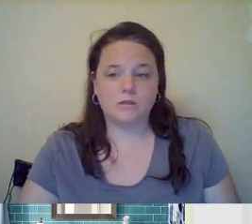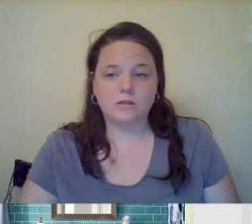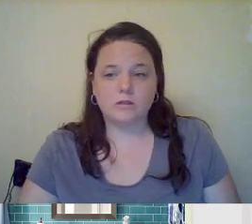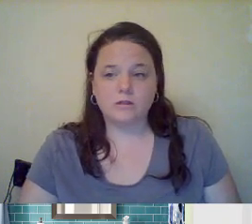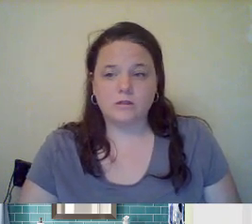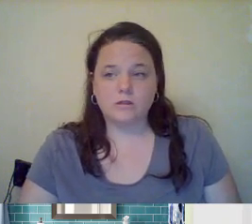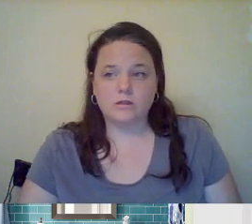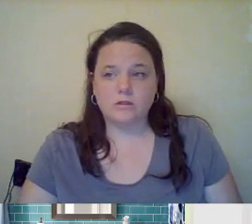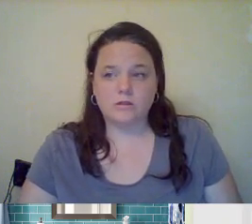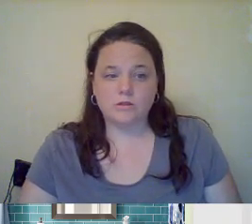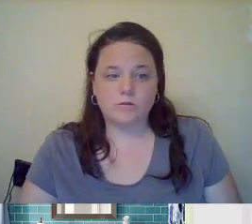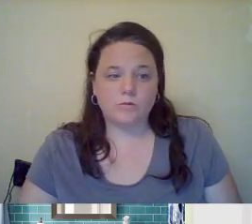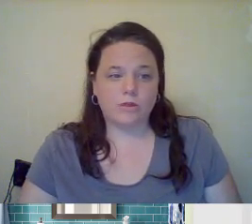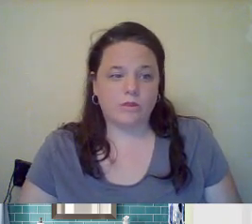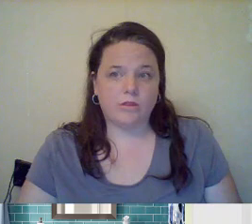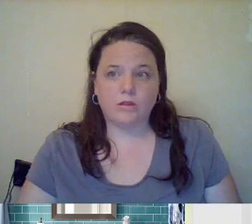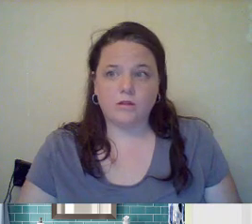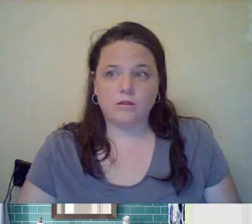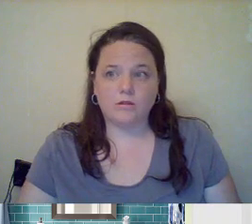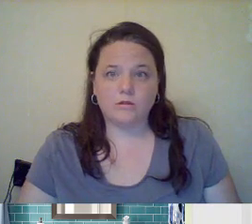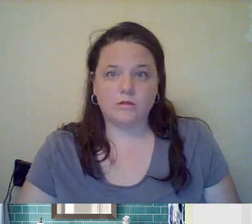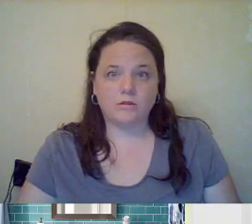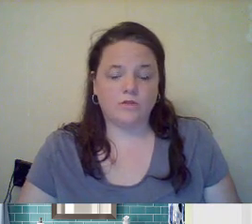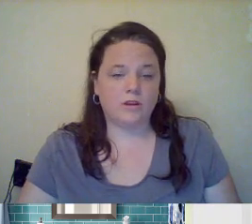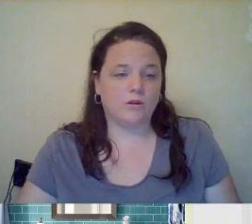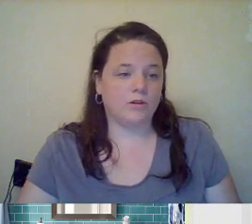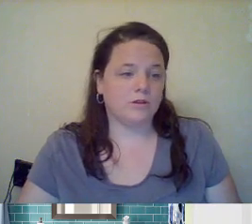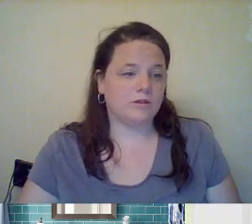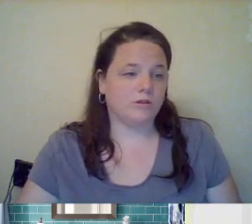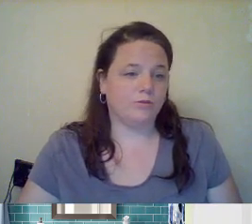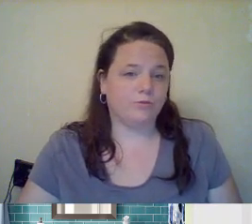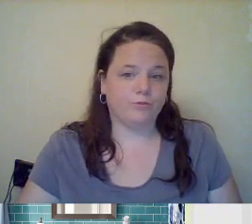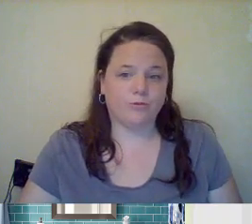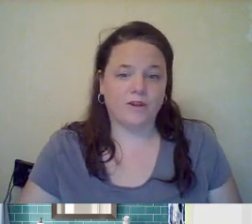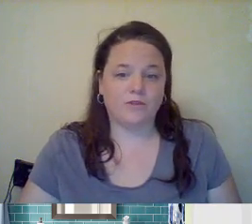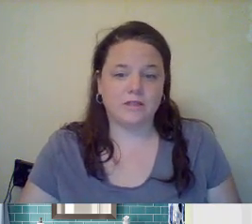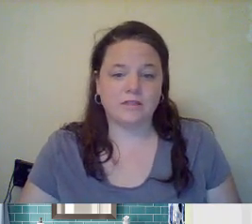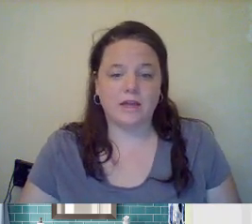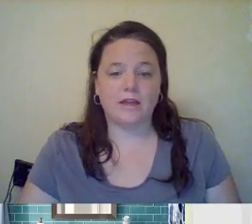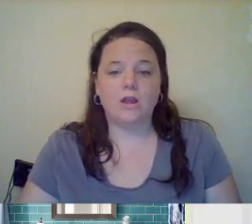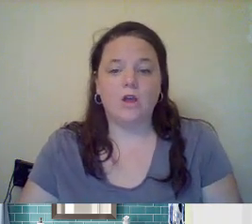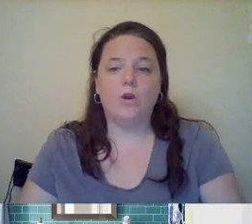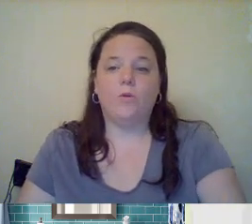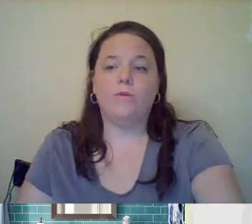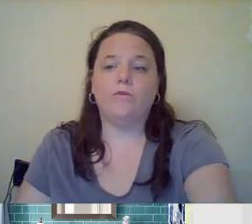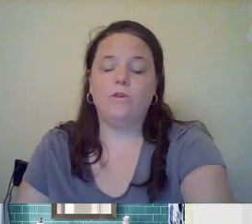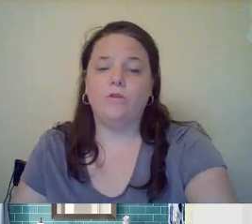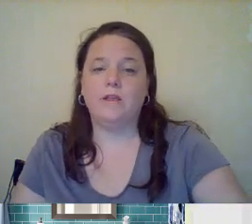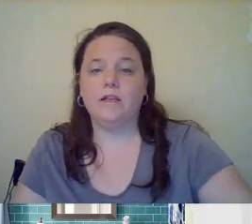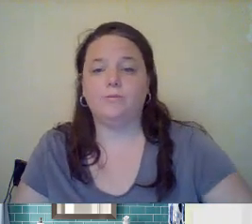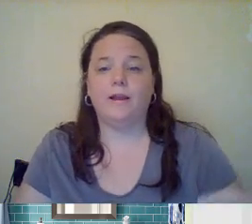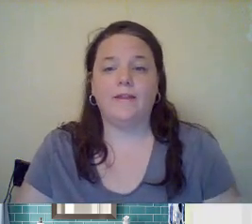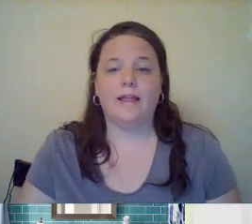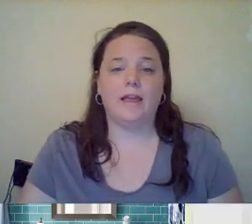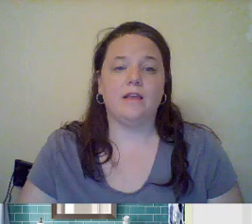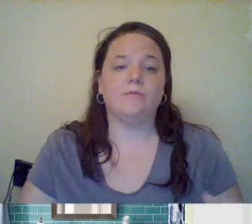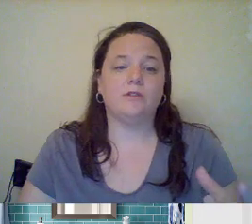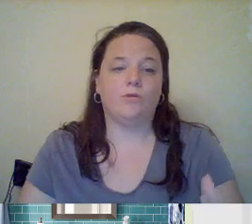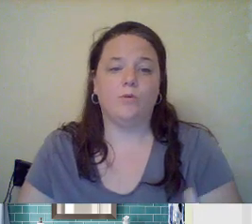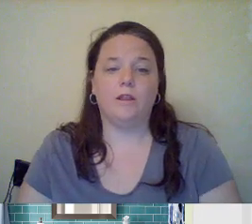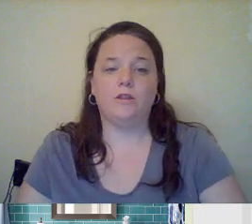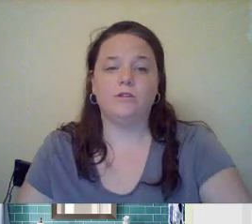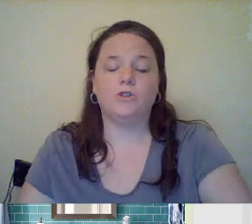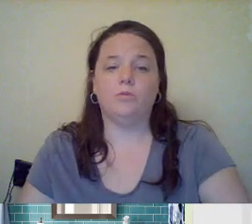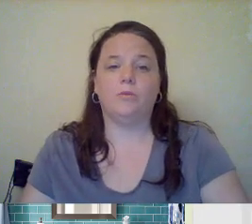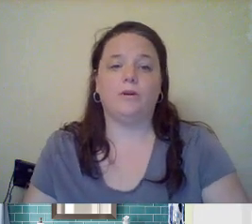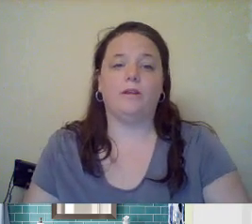this with the video going. So whatever, this slide, we reviewed these, played that game. So